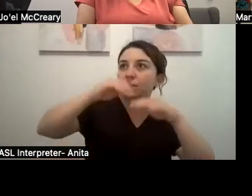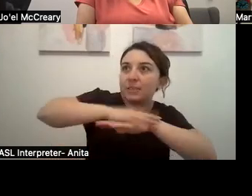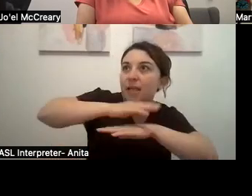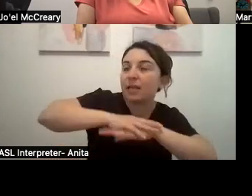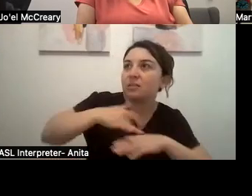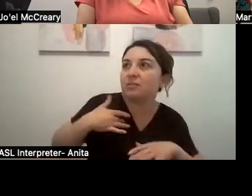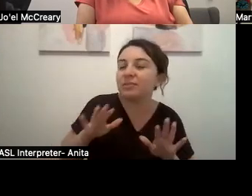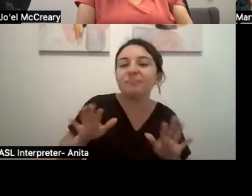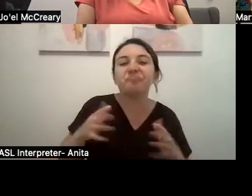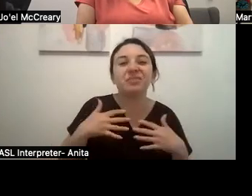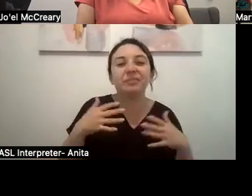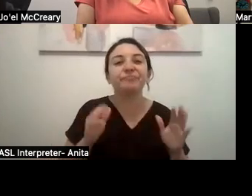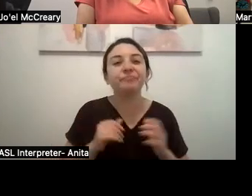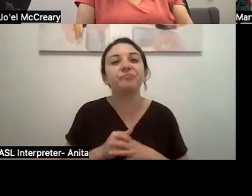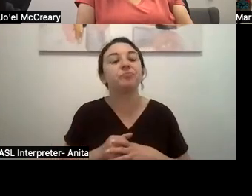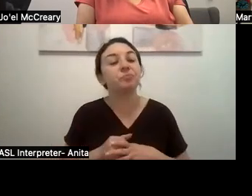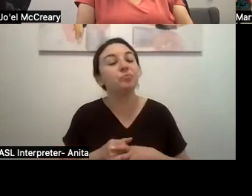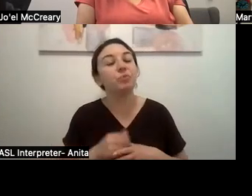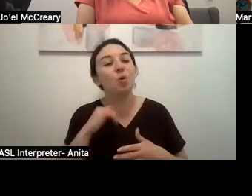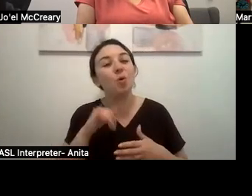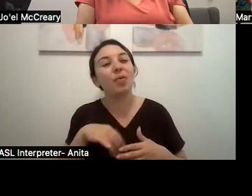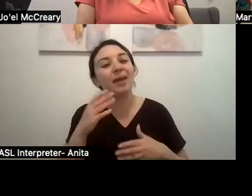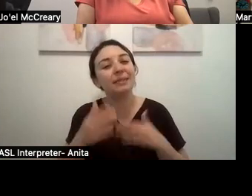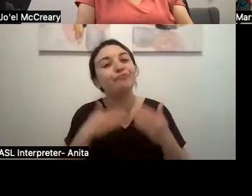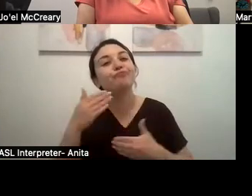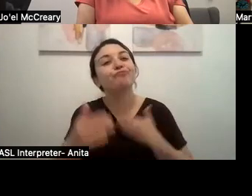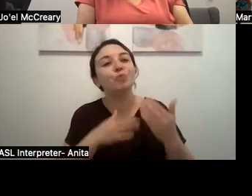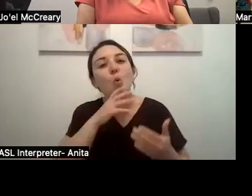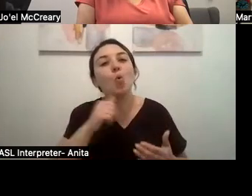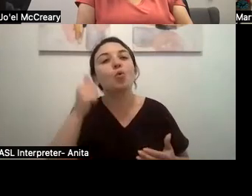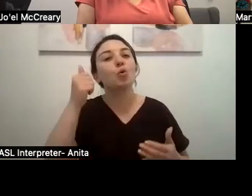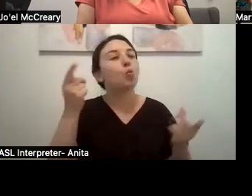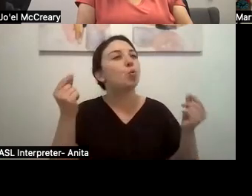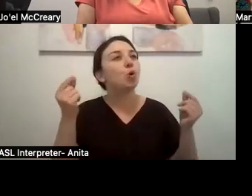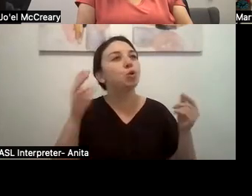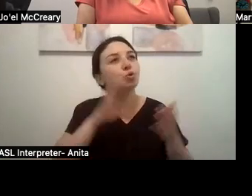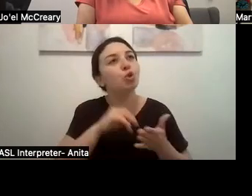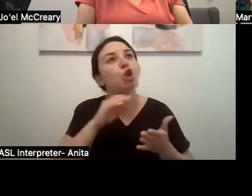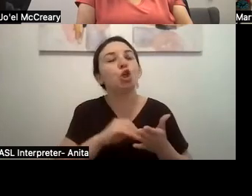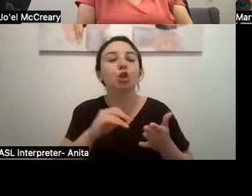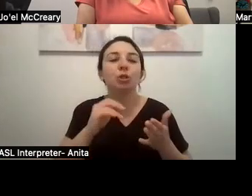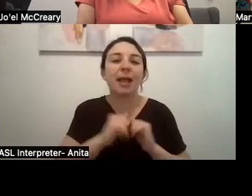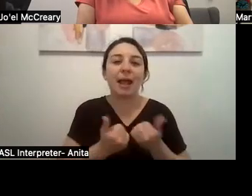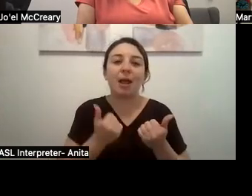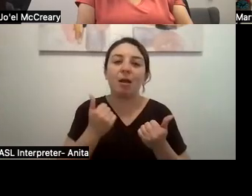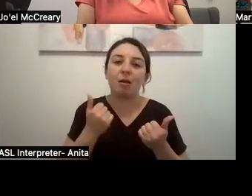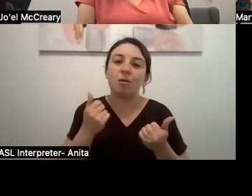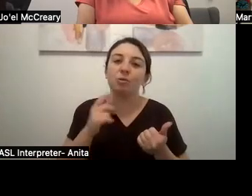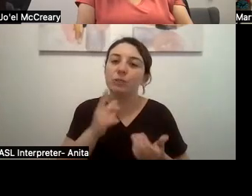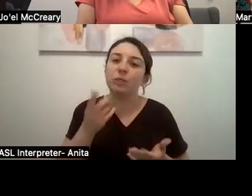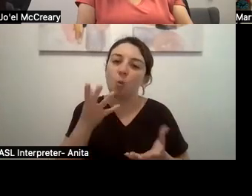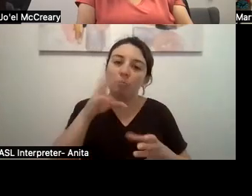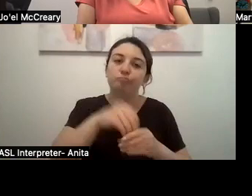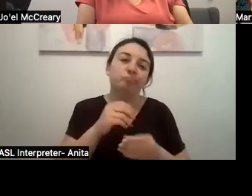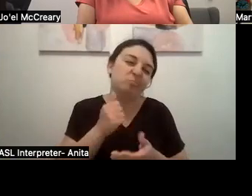right? So we, as our kids go through our years here, how could they be a part of the solution if need